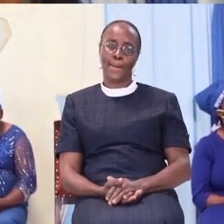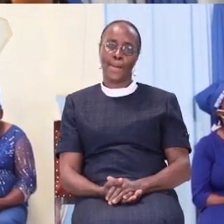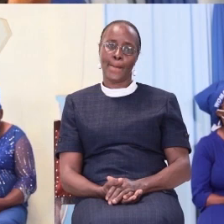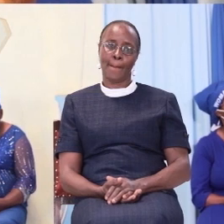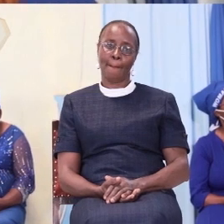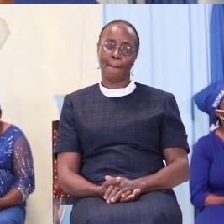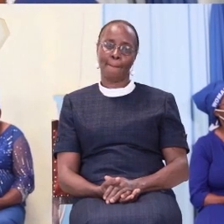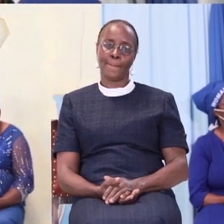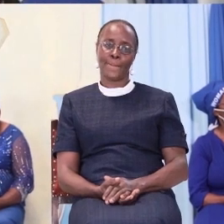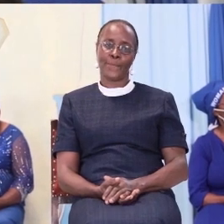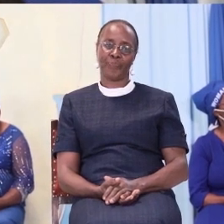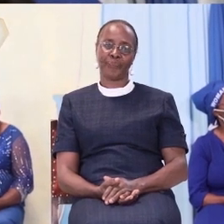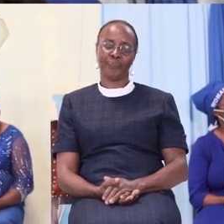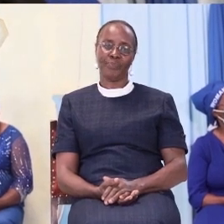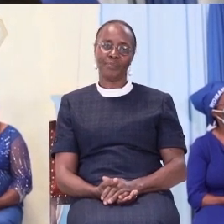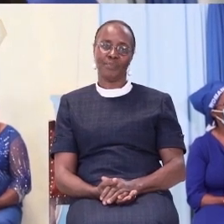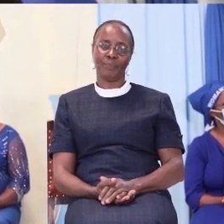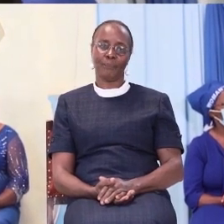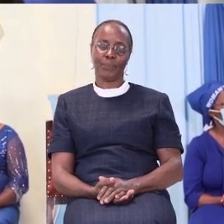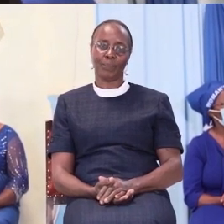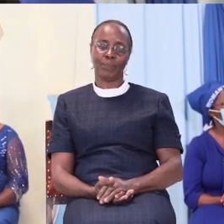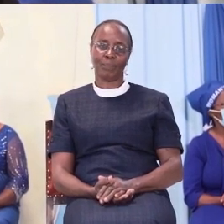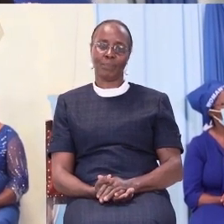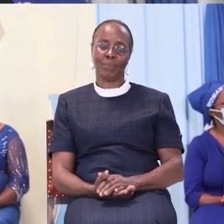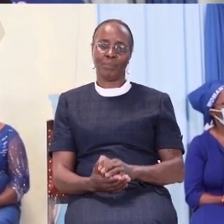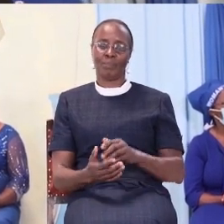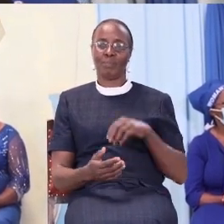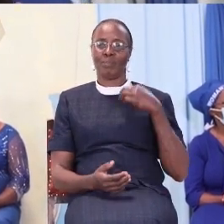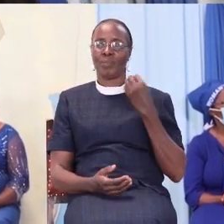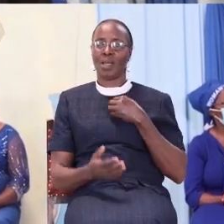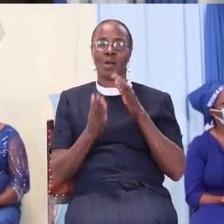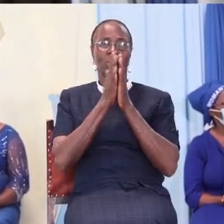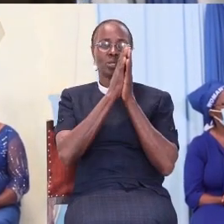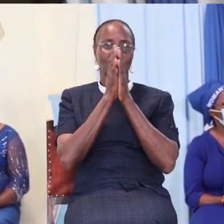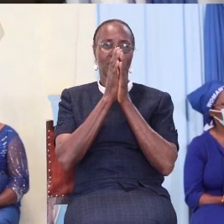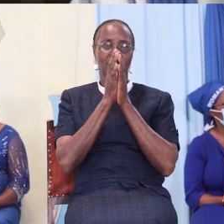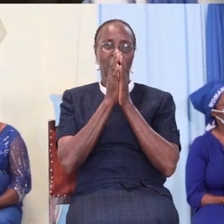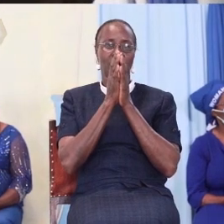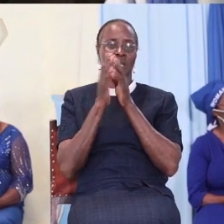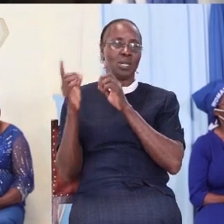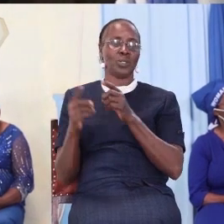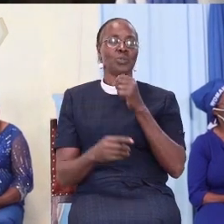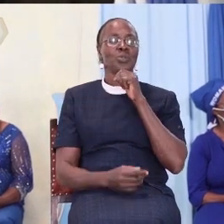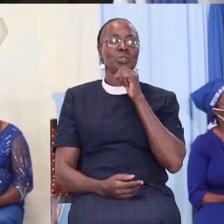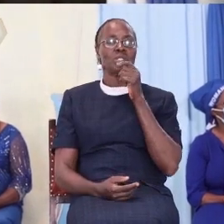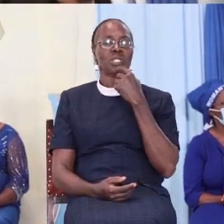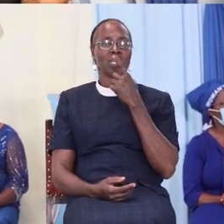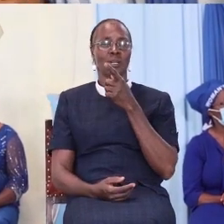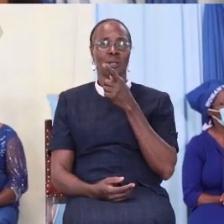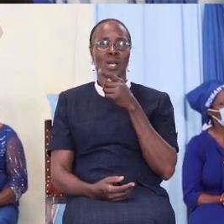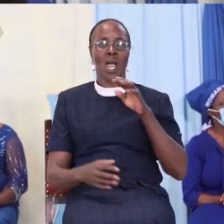may not determine where your future will be. You may have come from